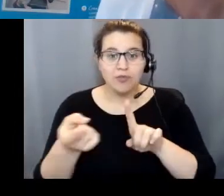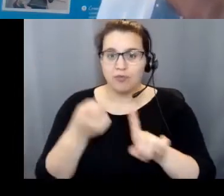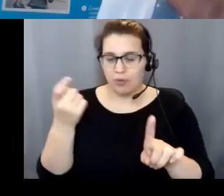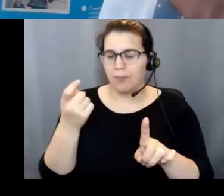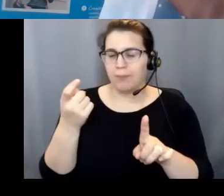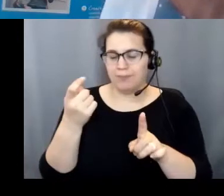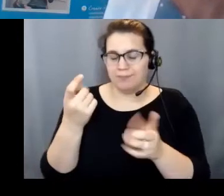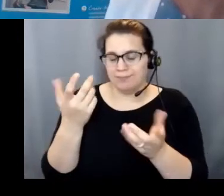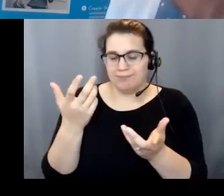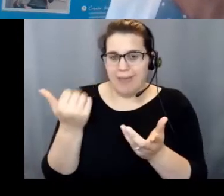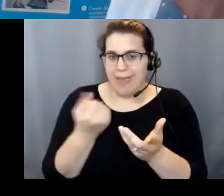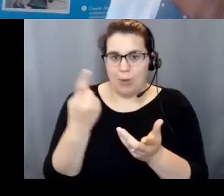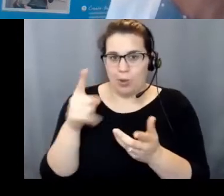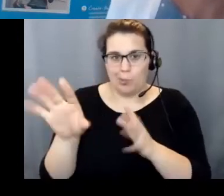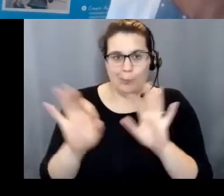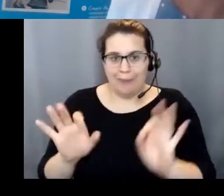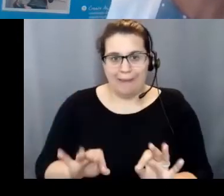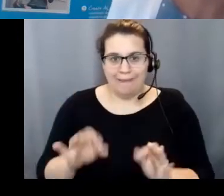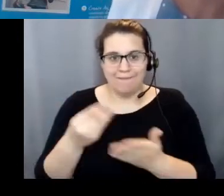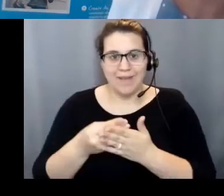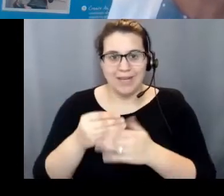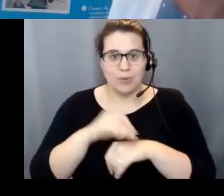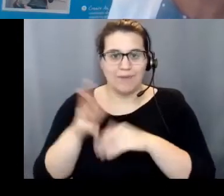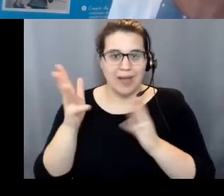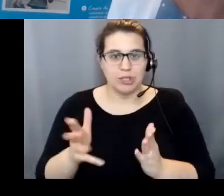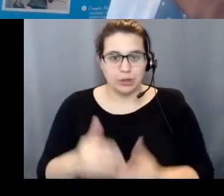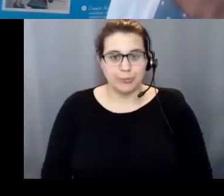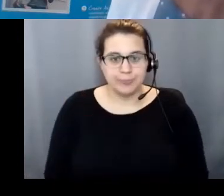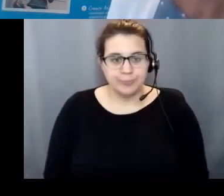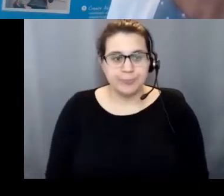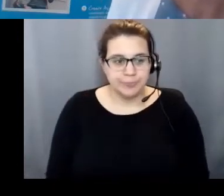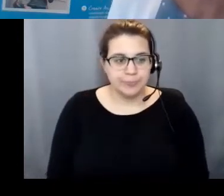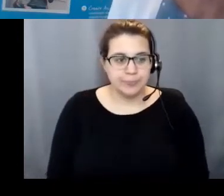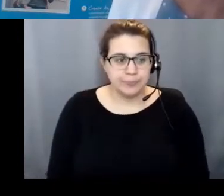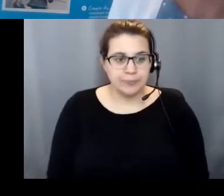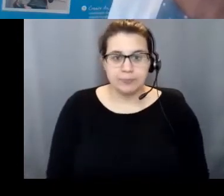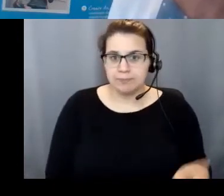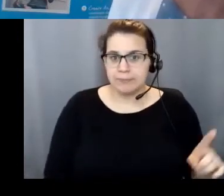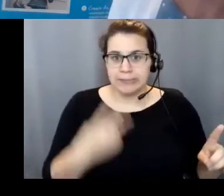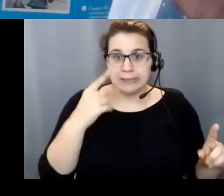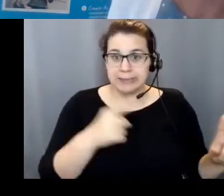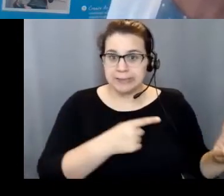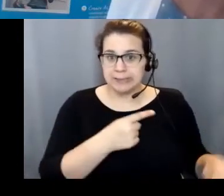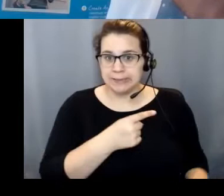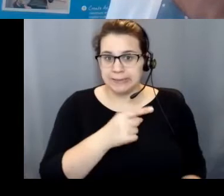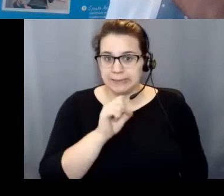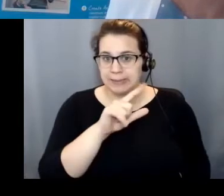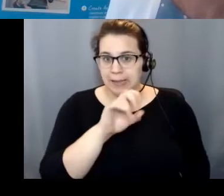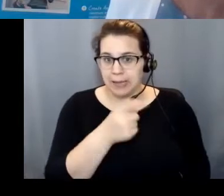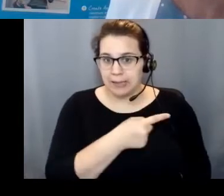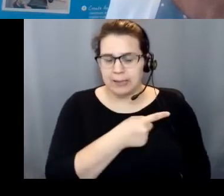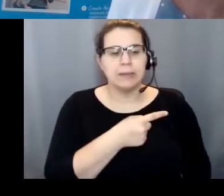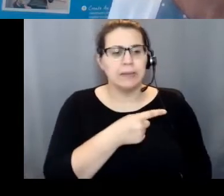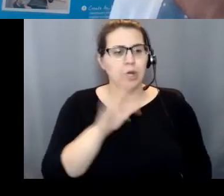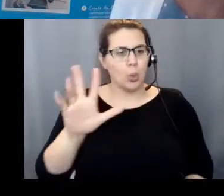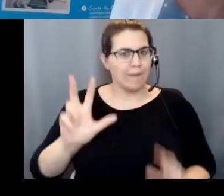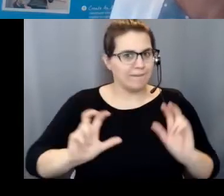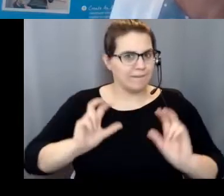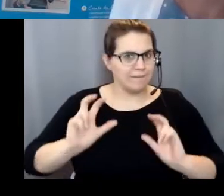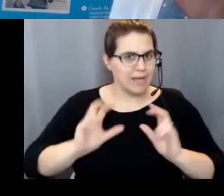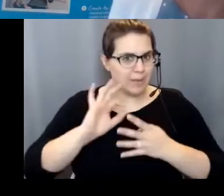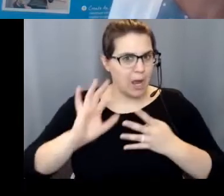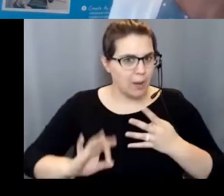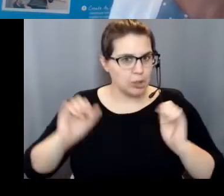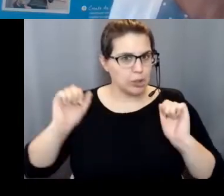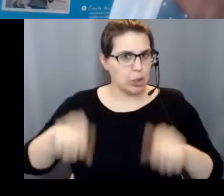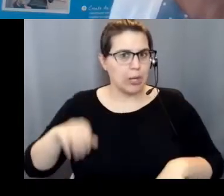advisor of your choosing. And then, as you can see on the slide, your investment options for the WVABLE Stable account